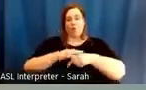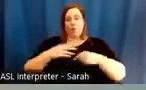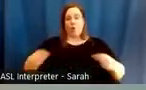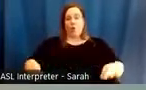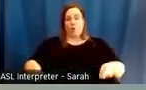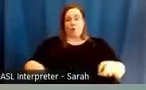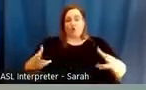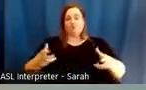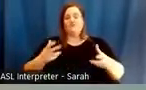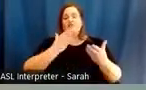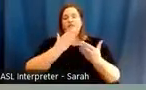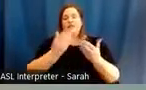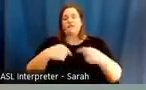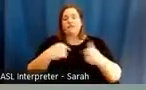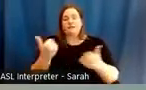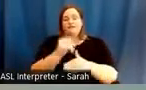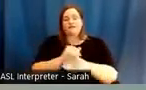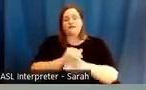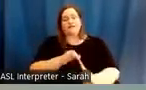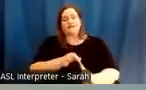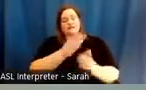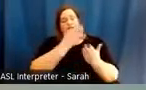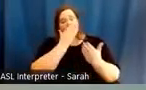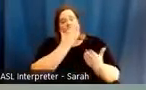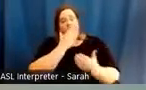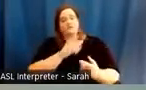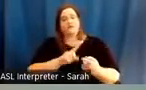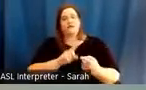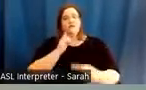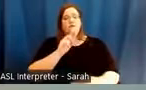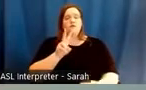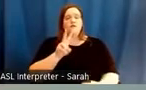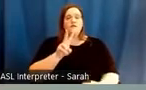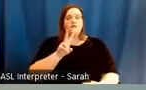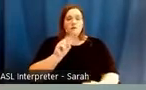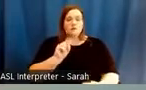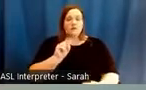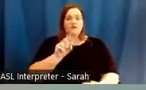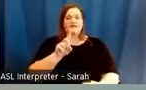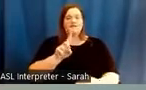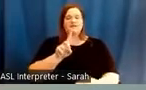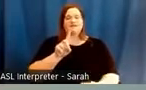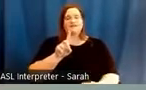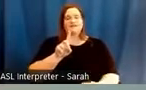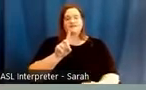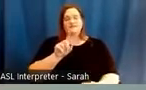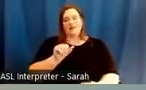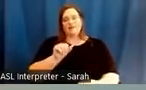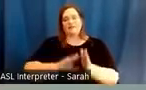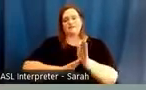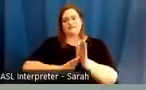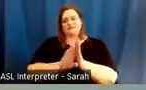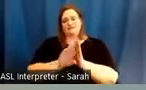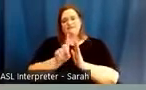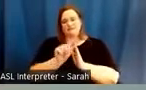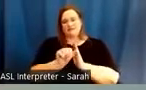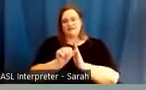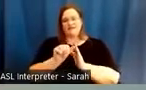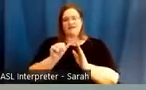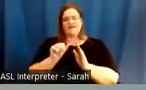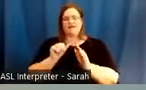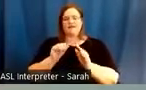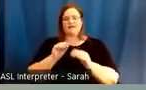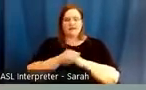coming tonight. Special thanks again to the Vermont Developmental Disabilities Council for their funding and support for tonight's